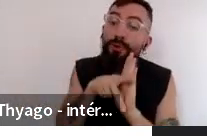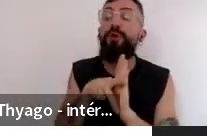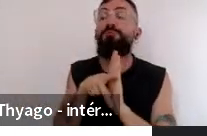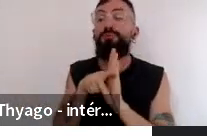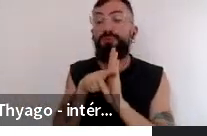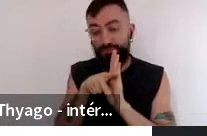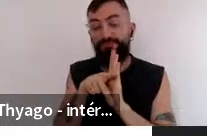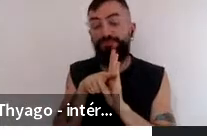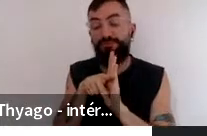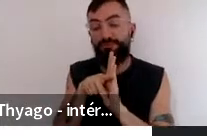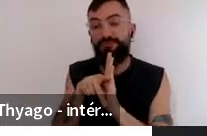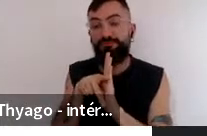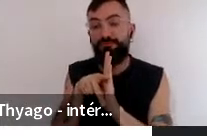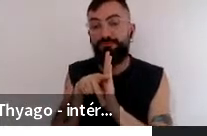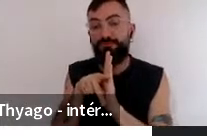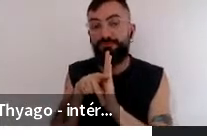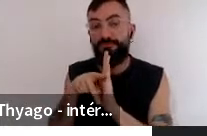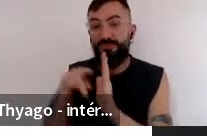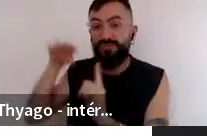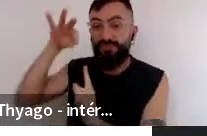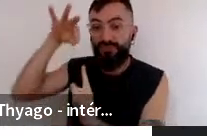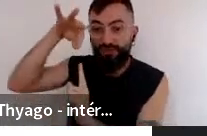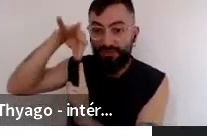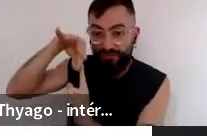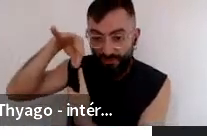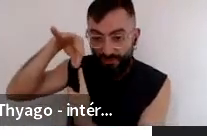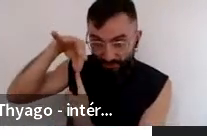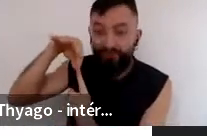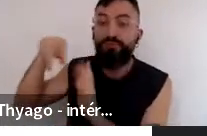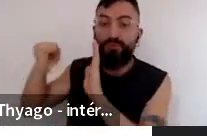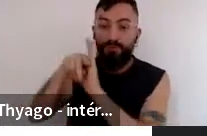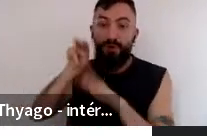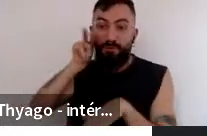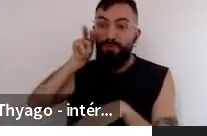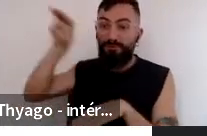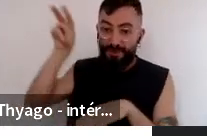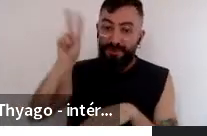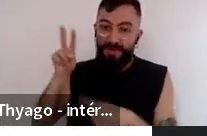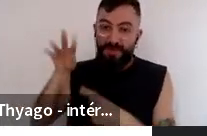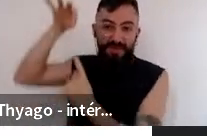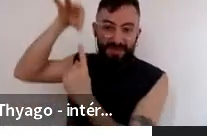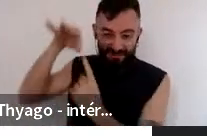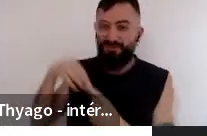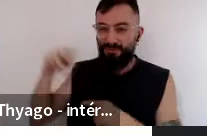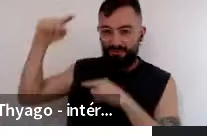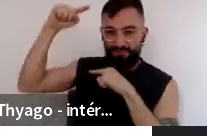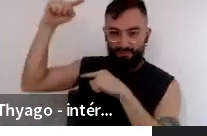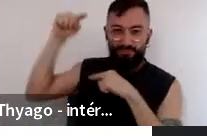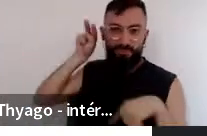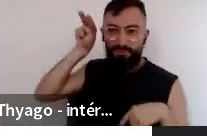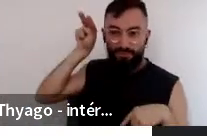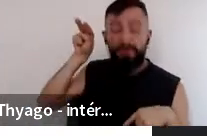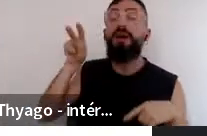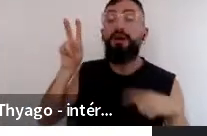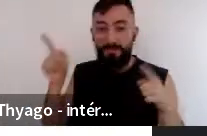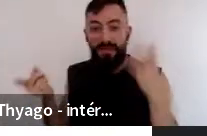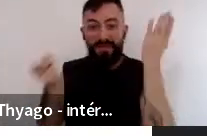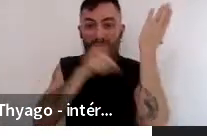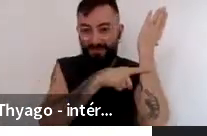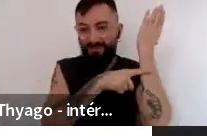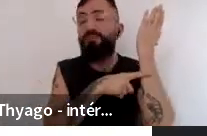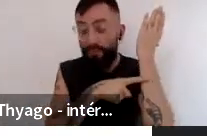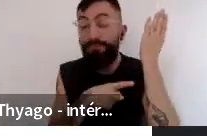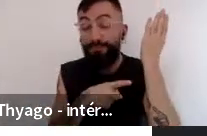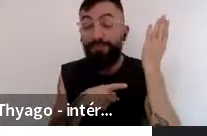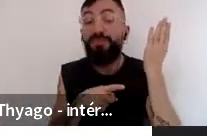sign that we see in bus terminals here in Curitiba. So those signs not